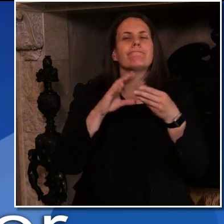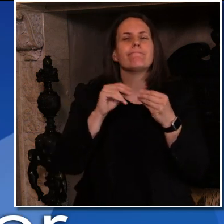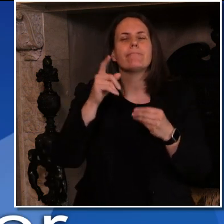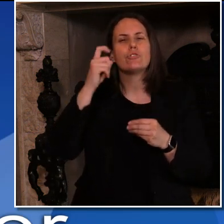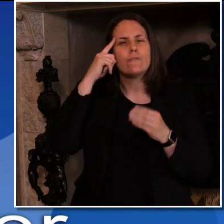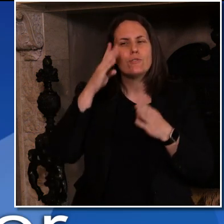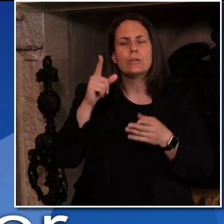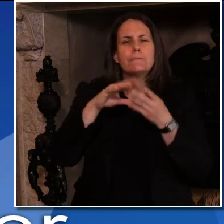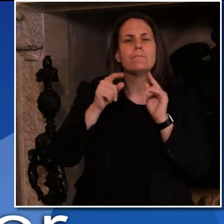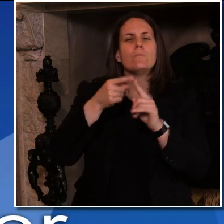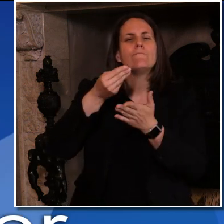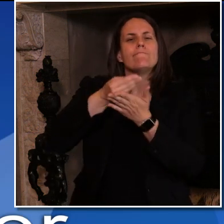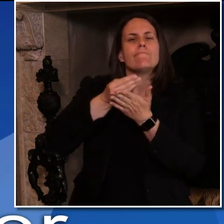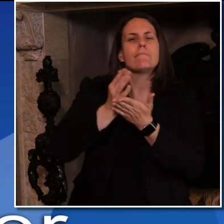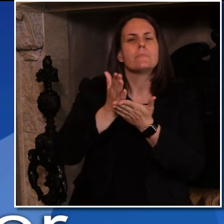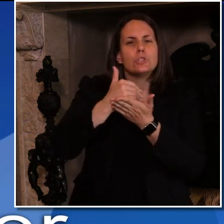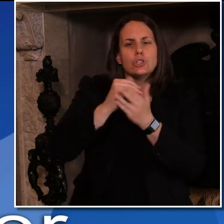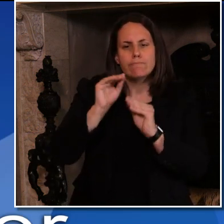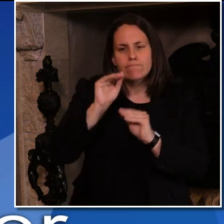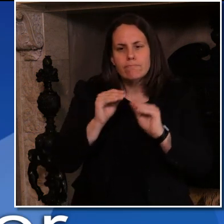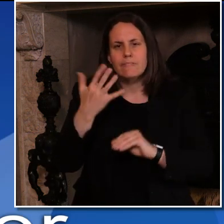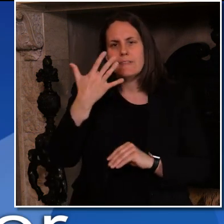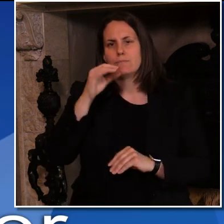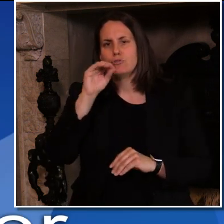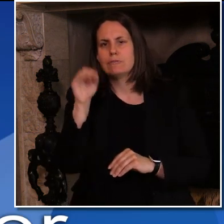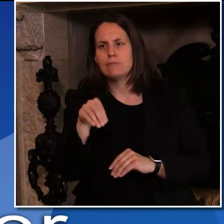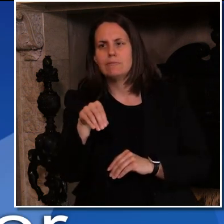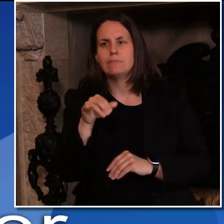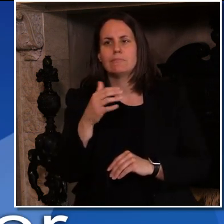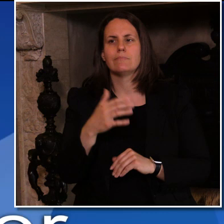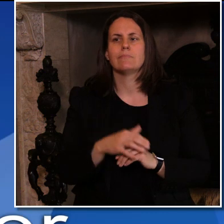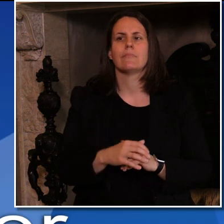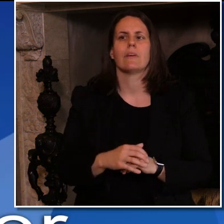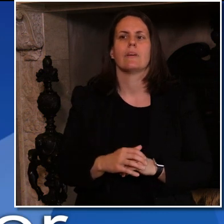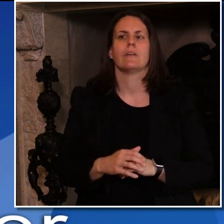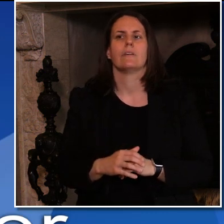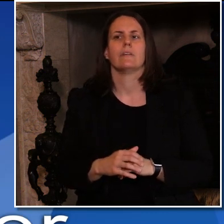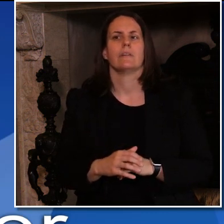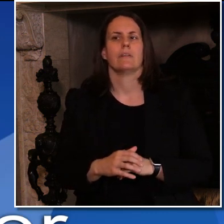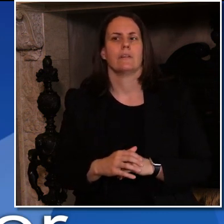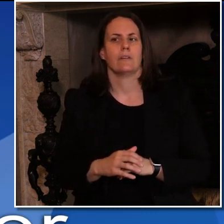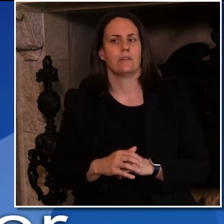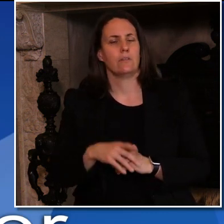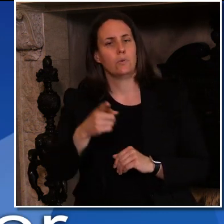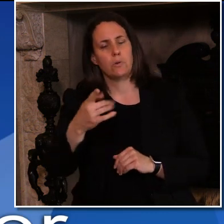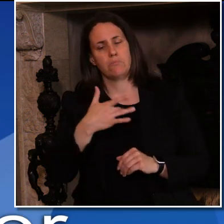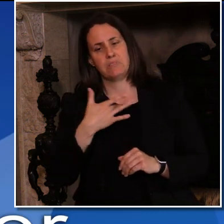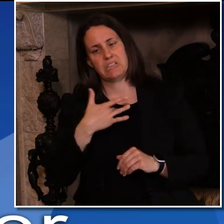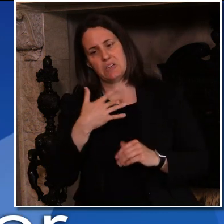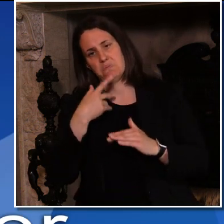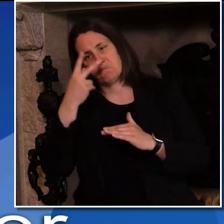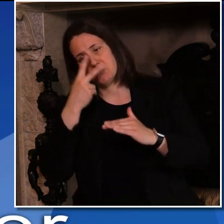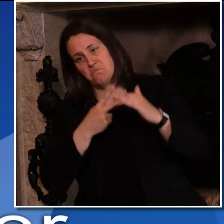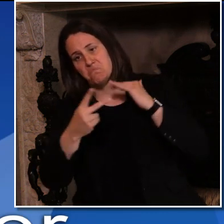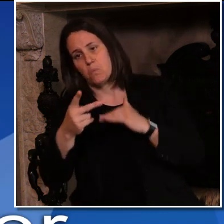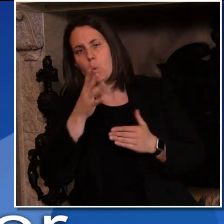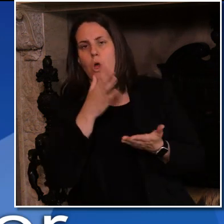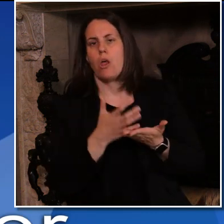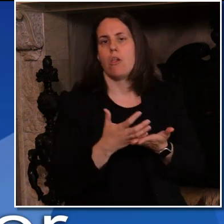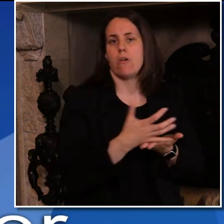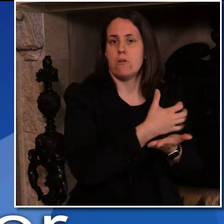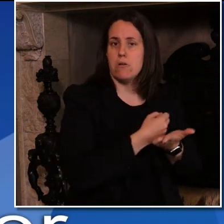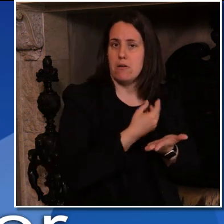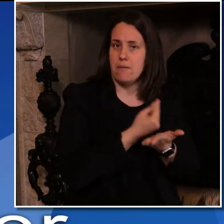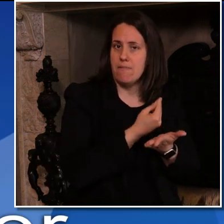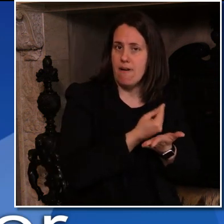fiscal information or revenue estimates that the administration has been working with in regard to that cut. And then also along those